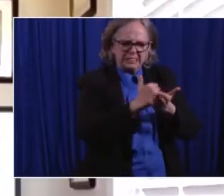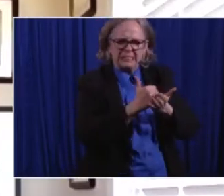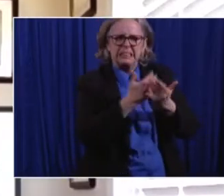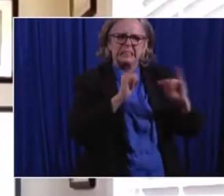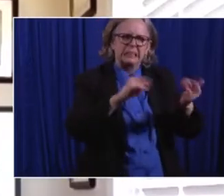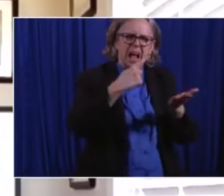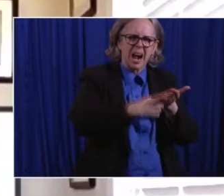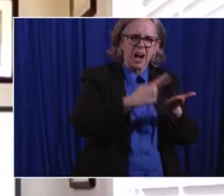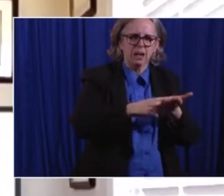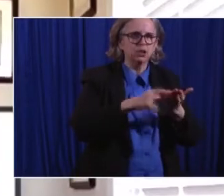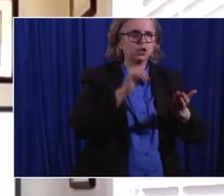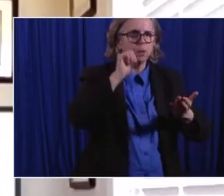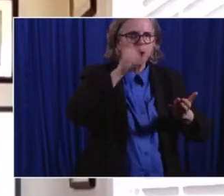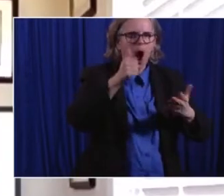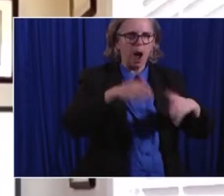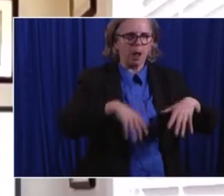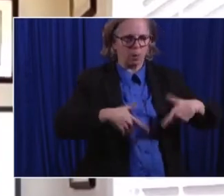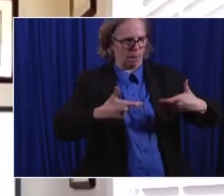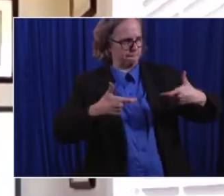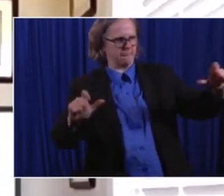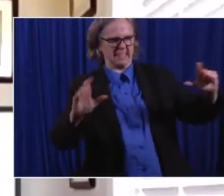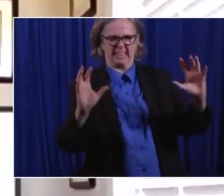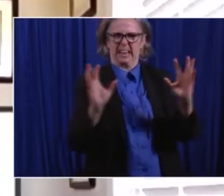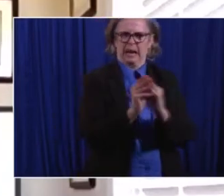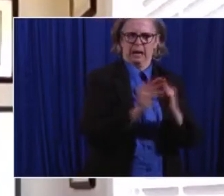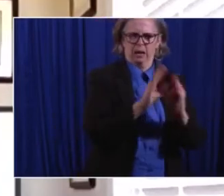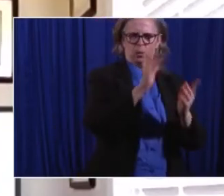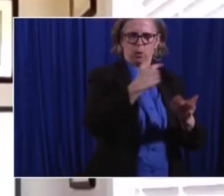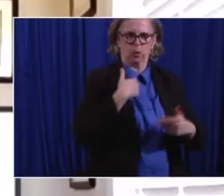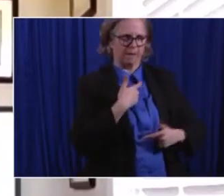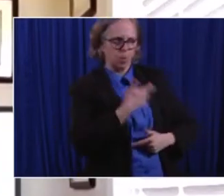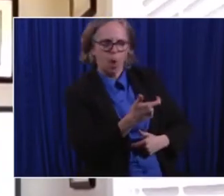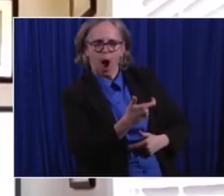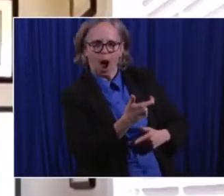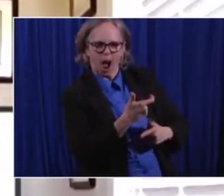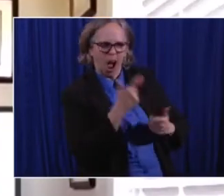much clearer and I think more